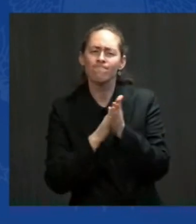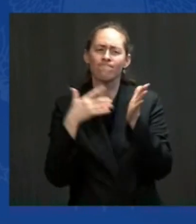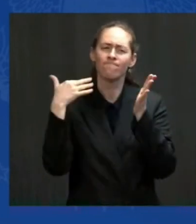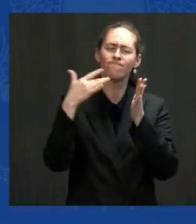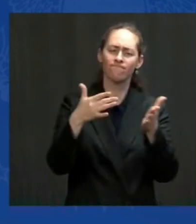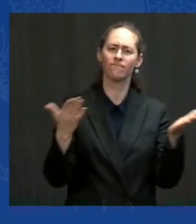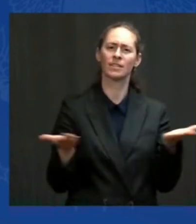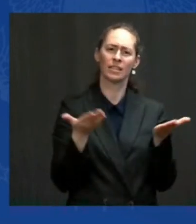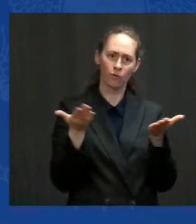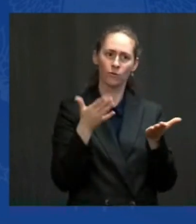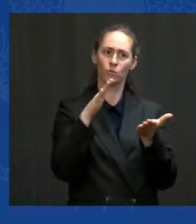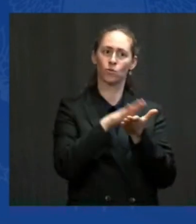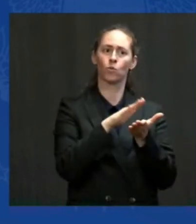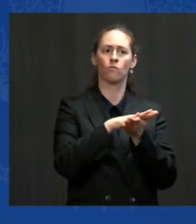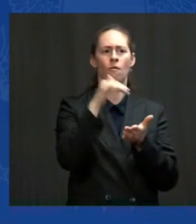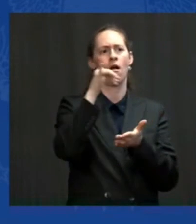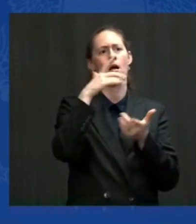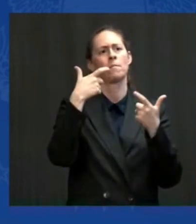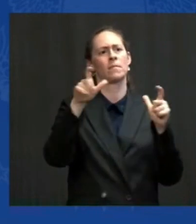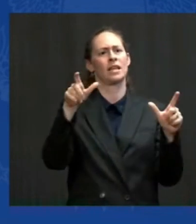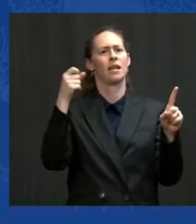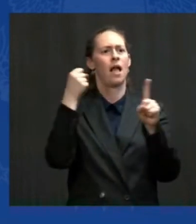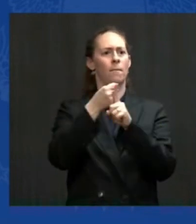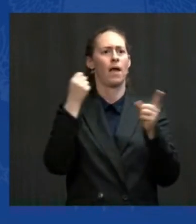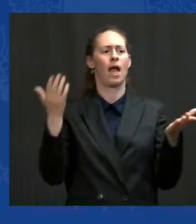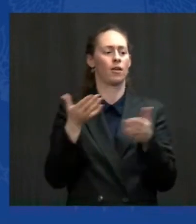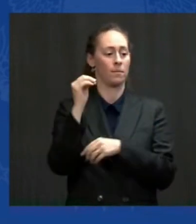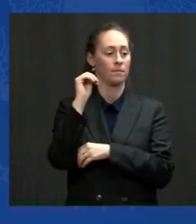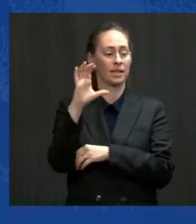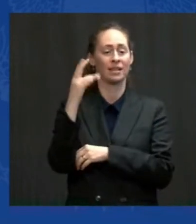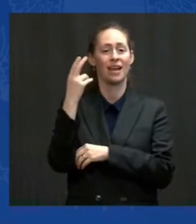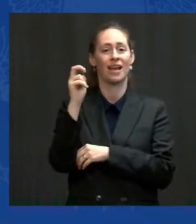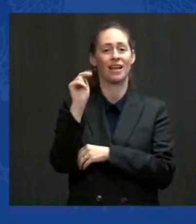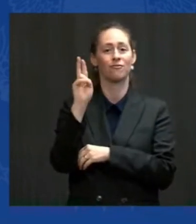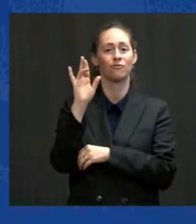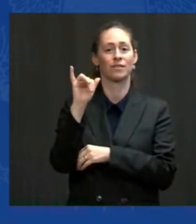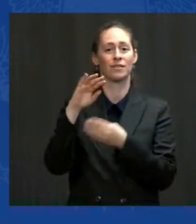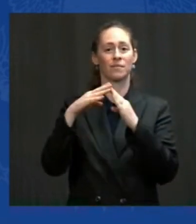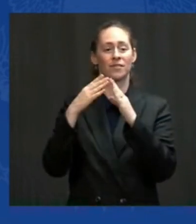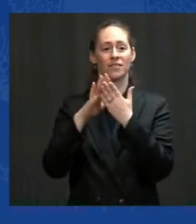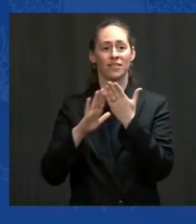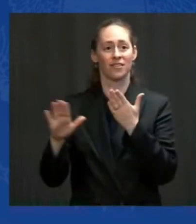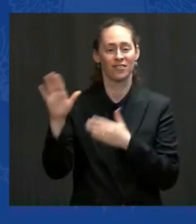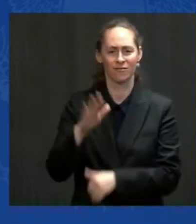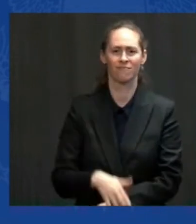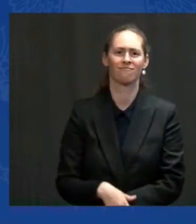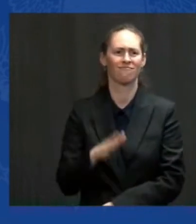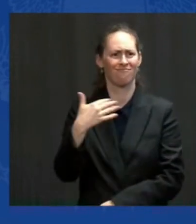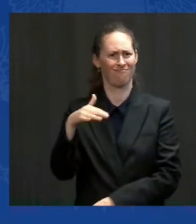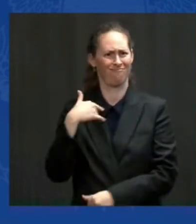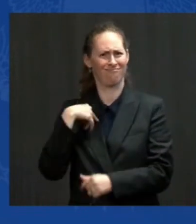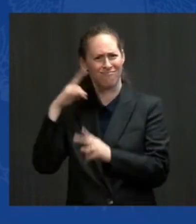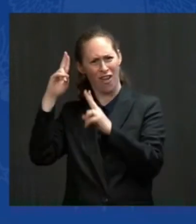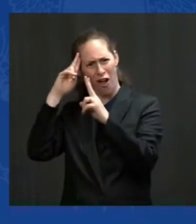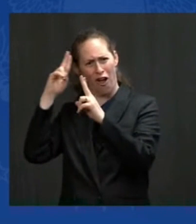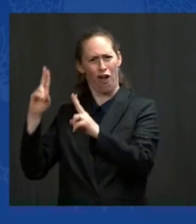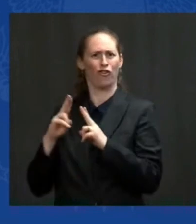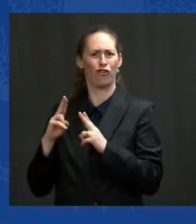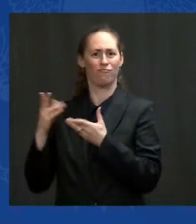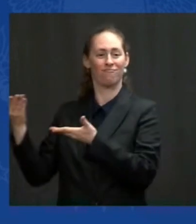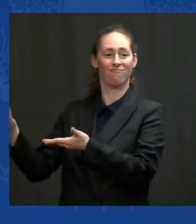County. It is my distinct honor to introduce two very important people, our student trustee, Edith